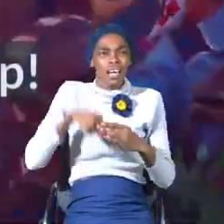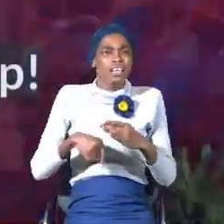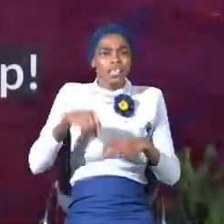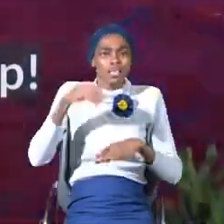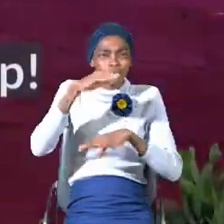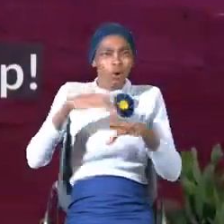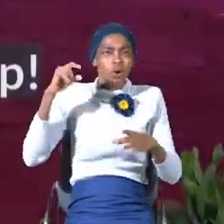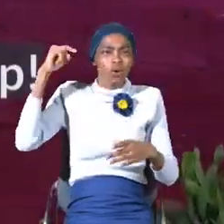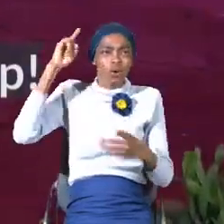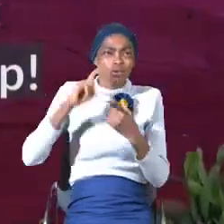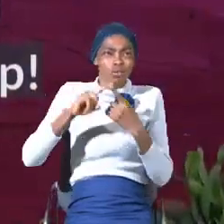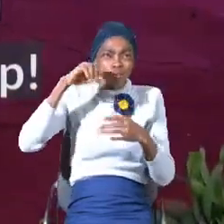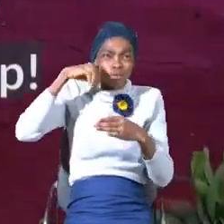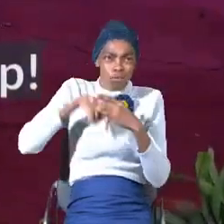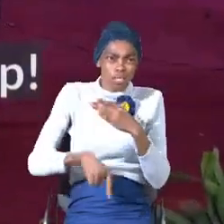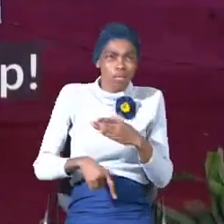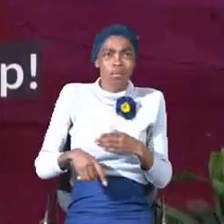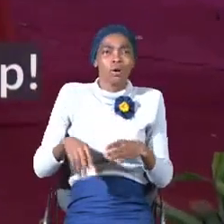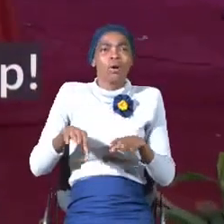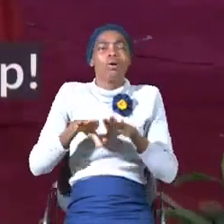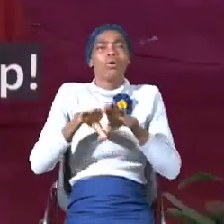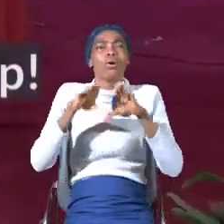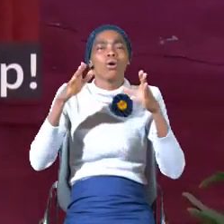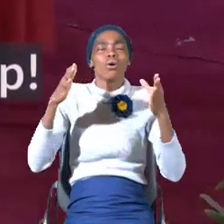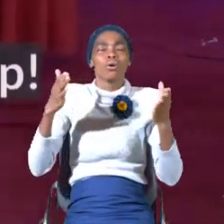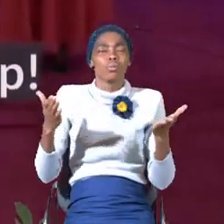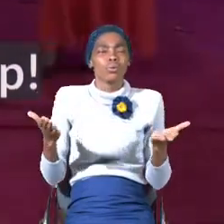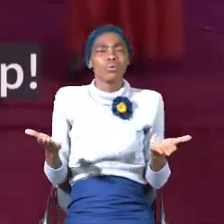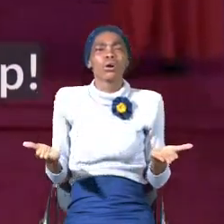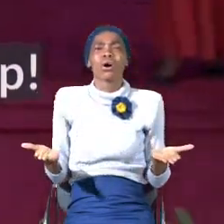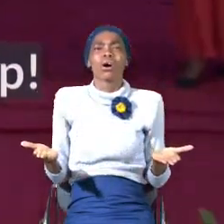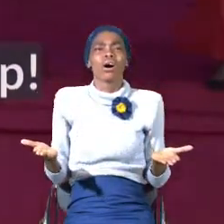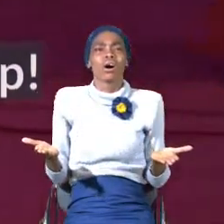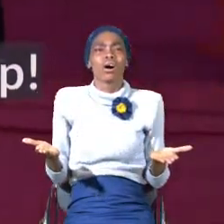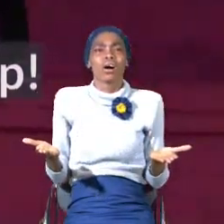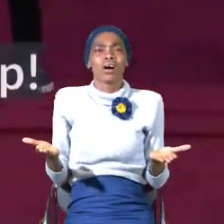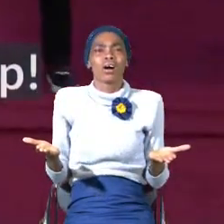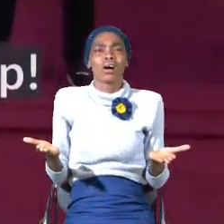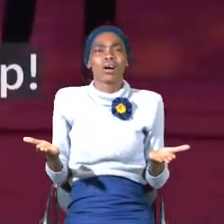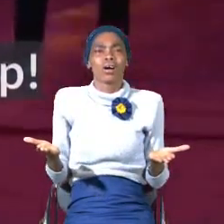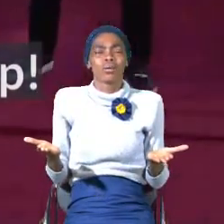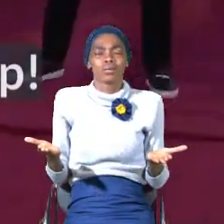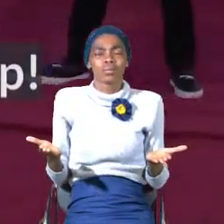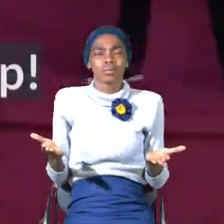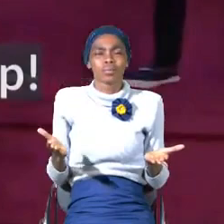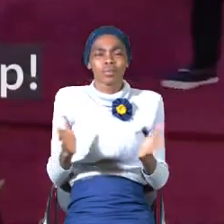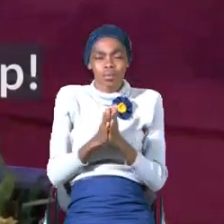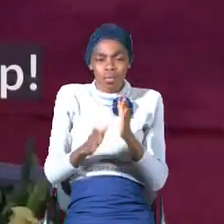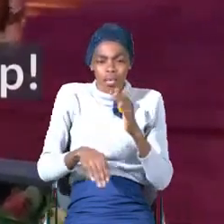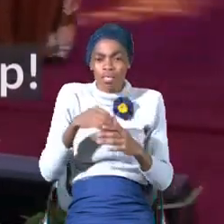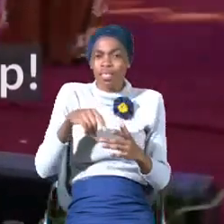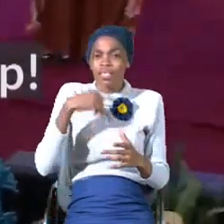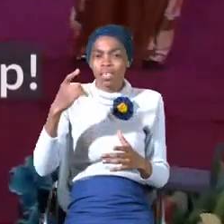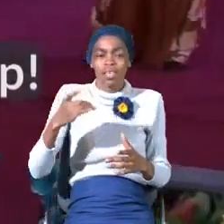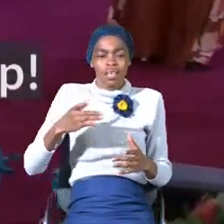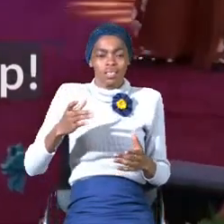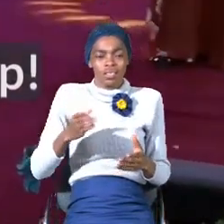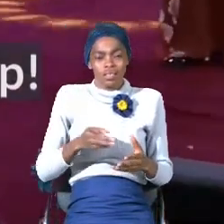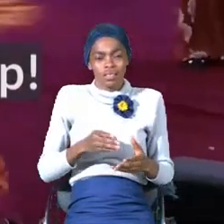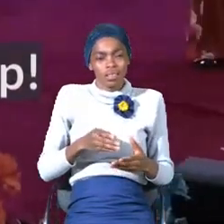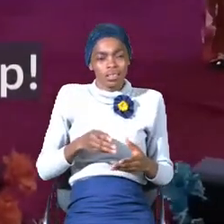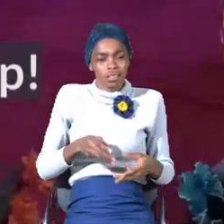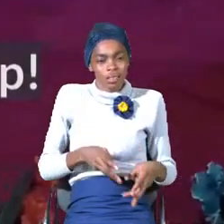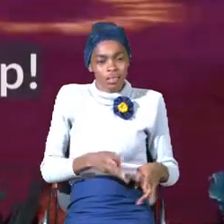Let him call unto thee. Somebody pray out loud. Pray out loud. It's